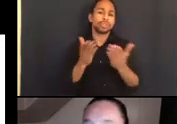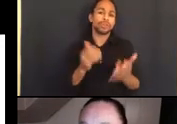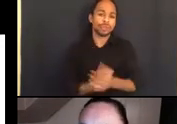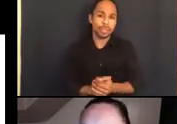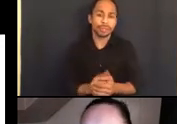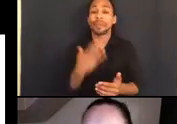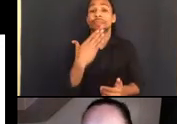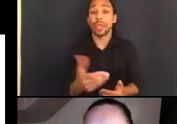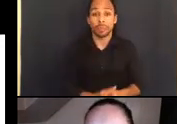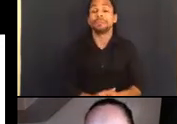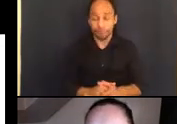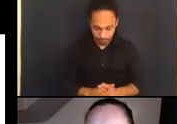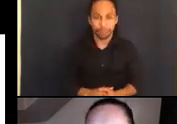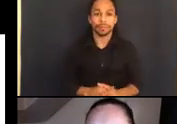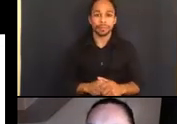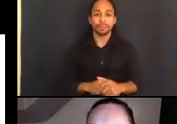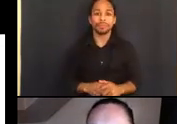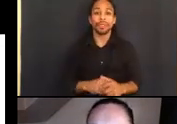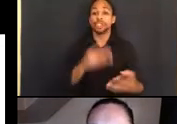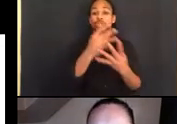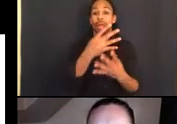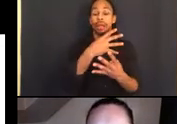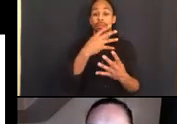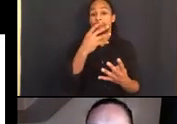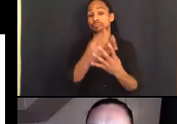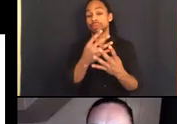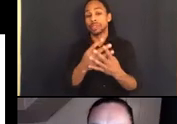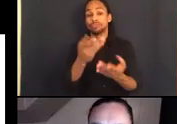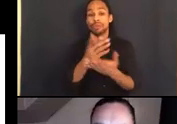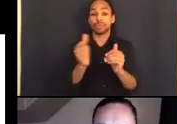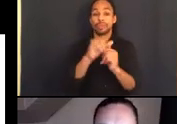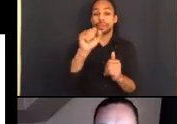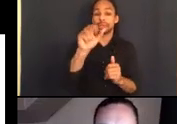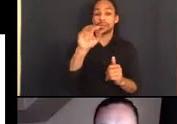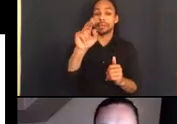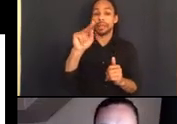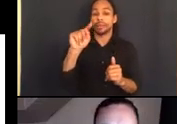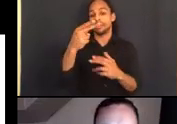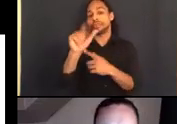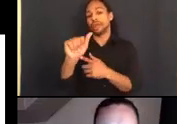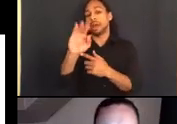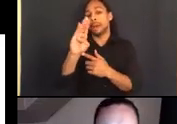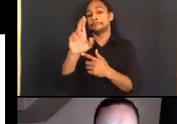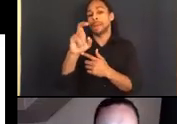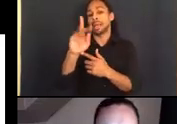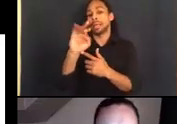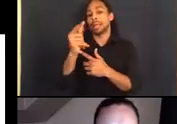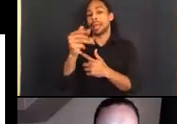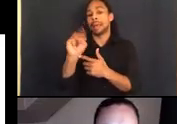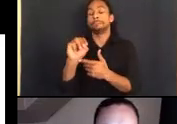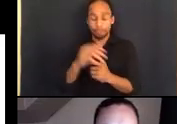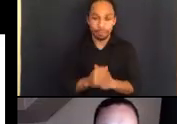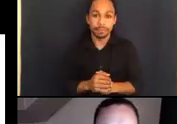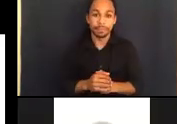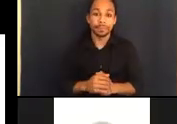And we're going to continue on jail and prison rights with Samantha Buckingham. Hi, everyone, and thank